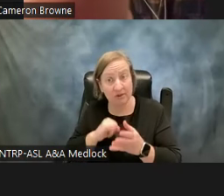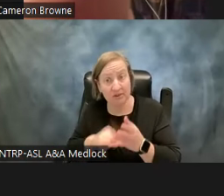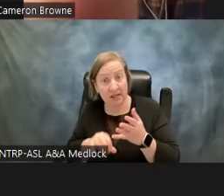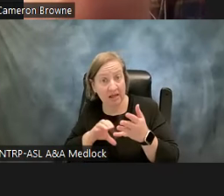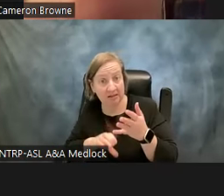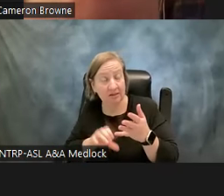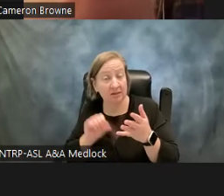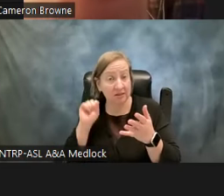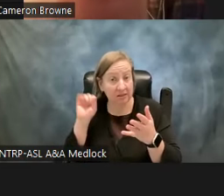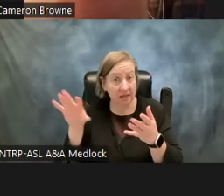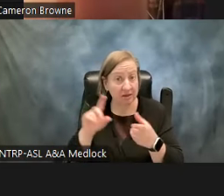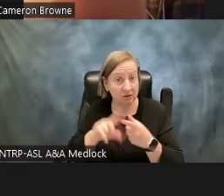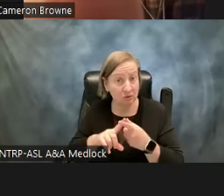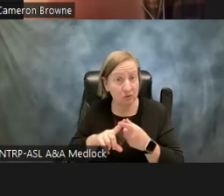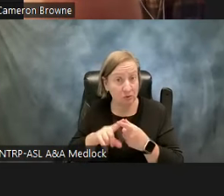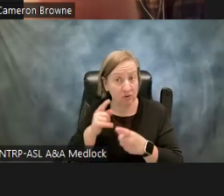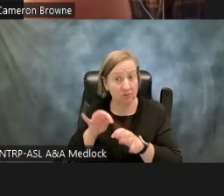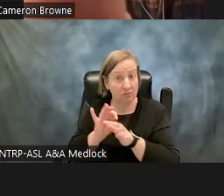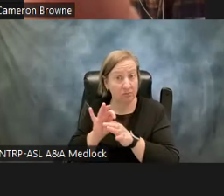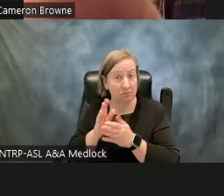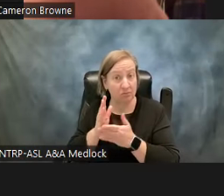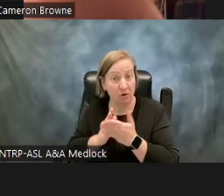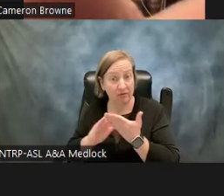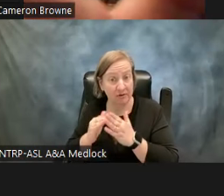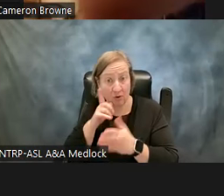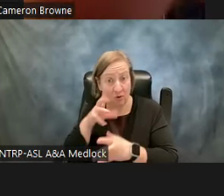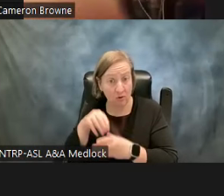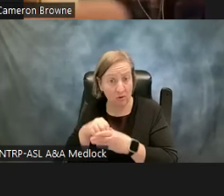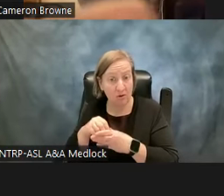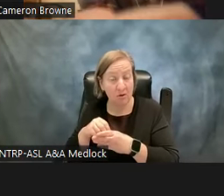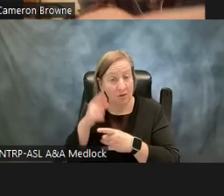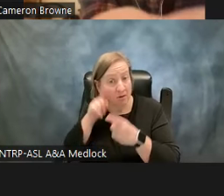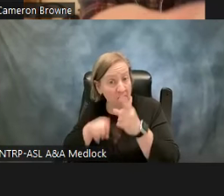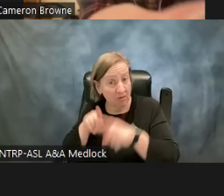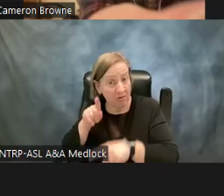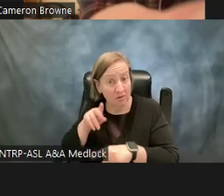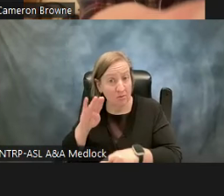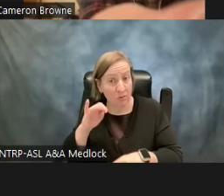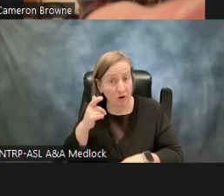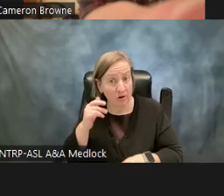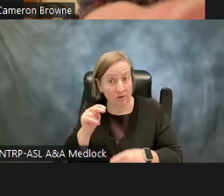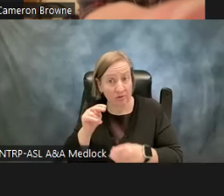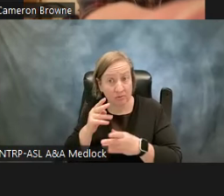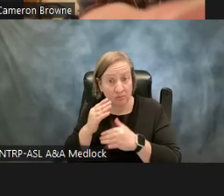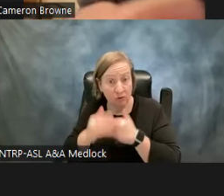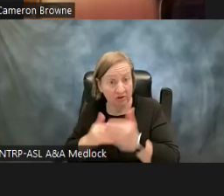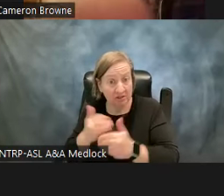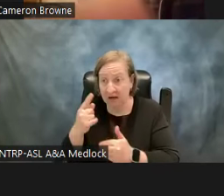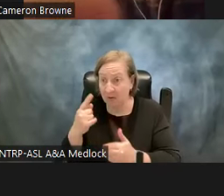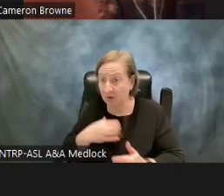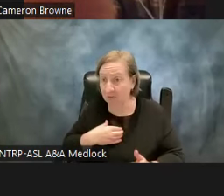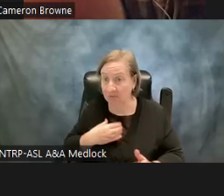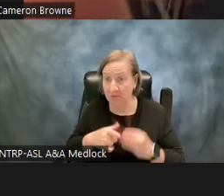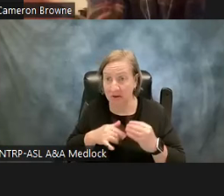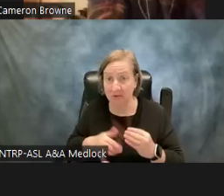being sent to the relevant parts of the city that are involved in the bargaining process? Is there any objection to that?